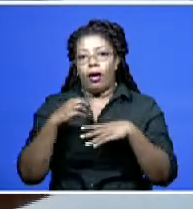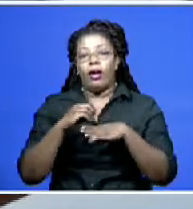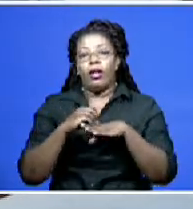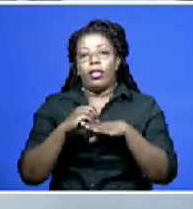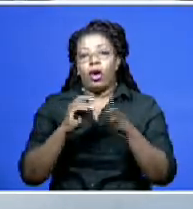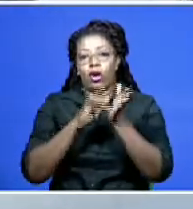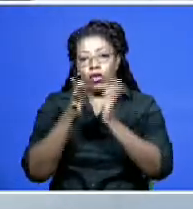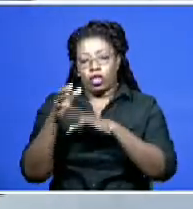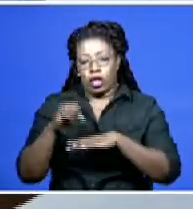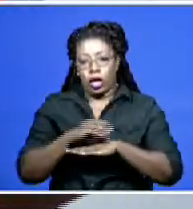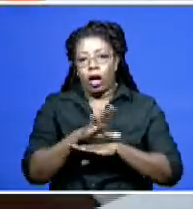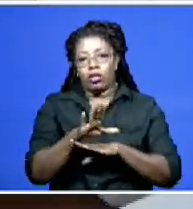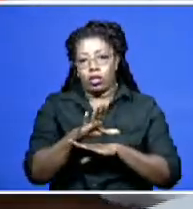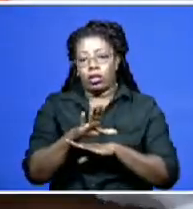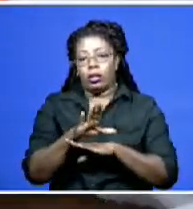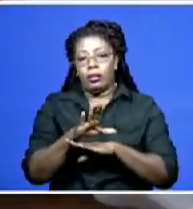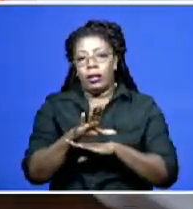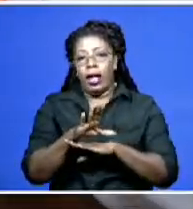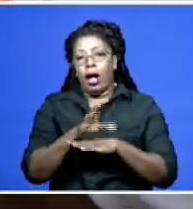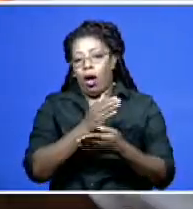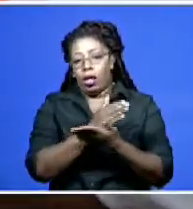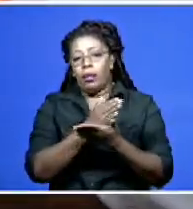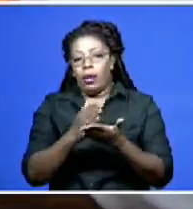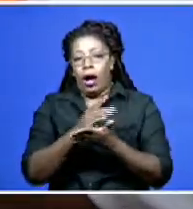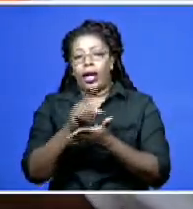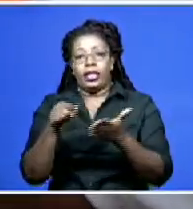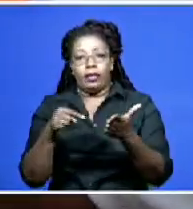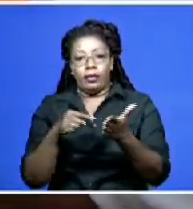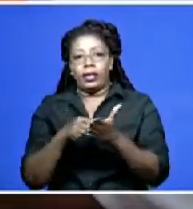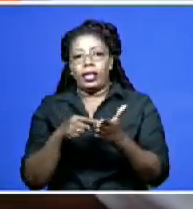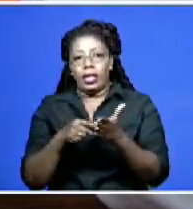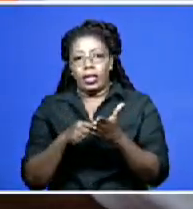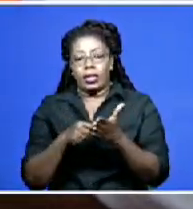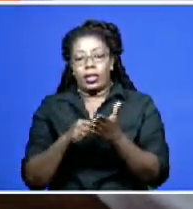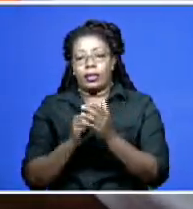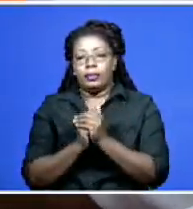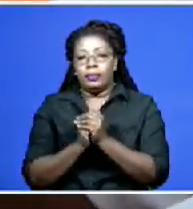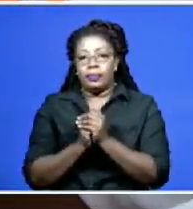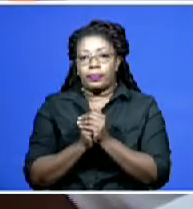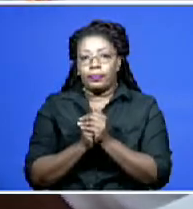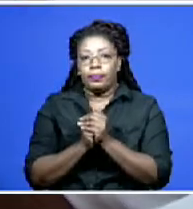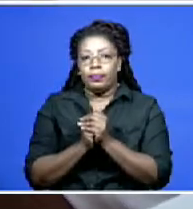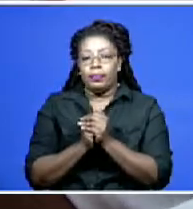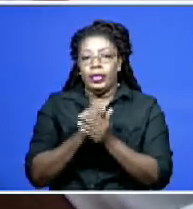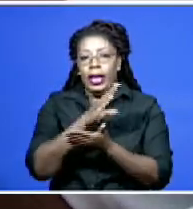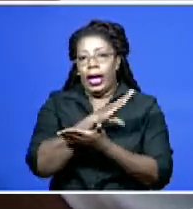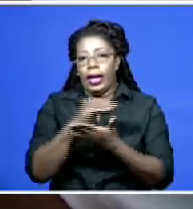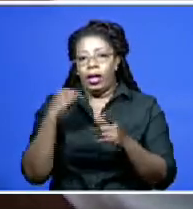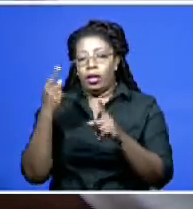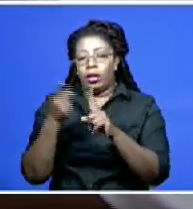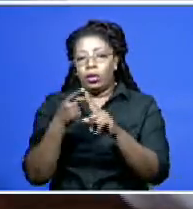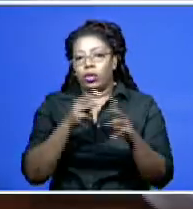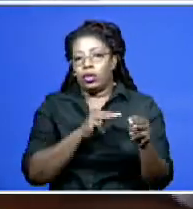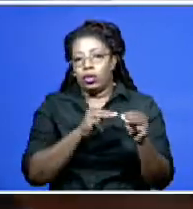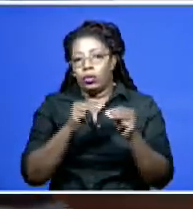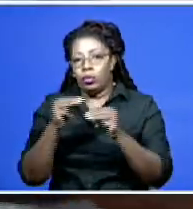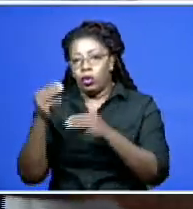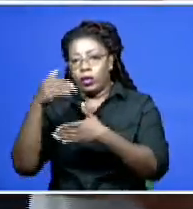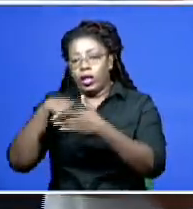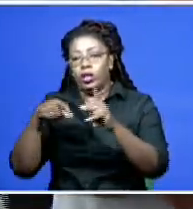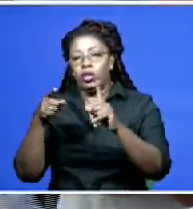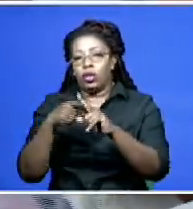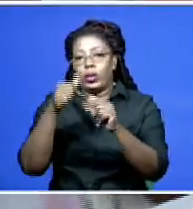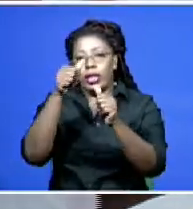Council. We have civil society, all a part of this. And part of the initiative and the drive is to move into